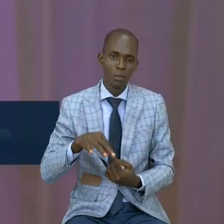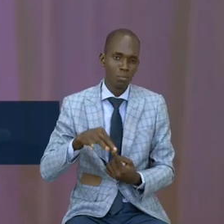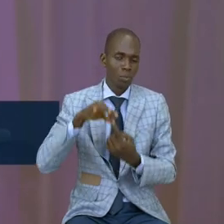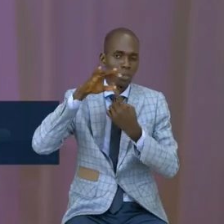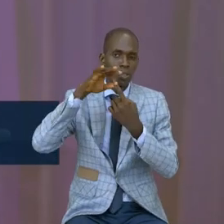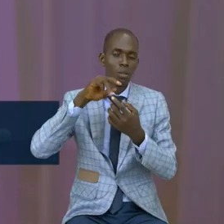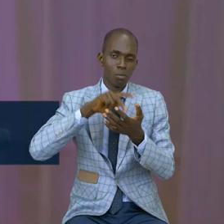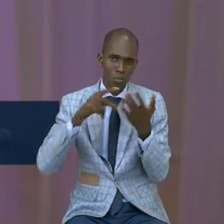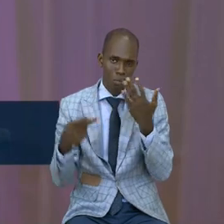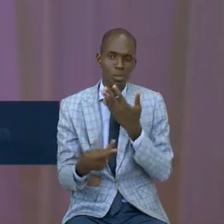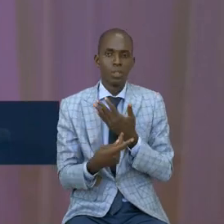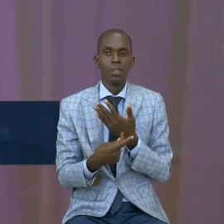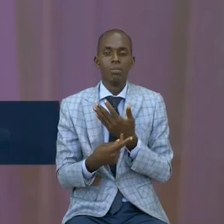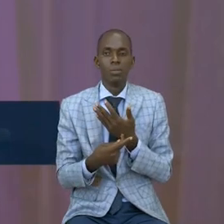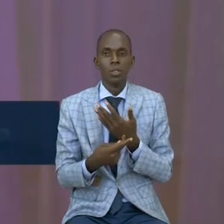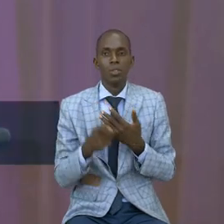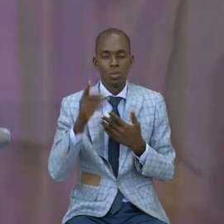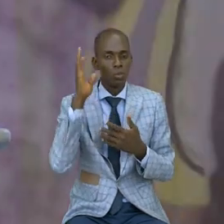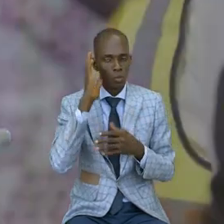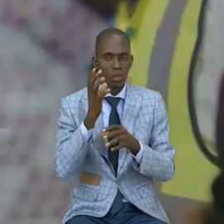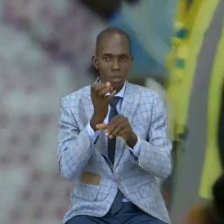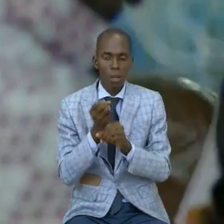We're going to give you all the details of the information.